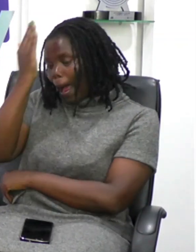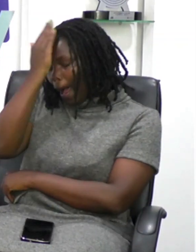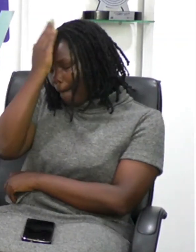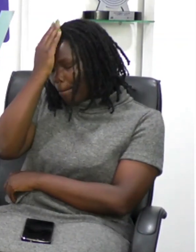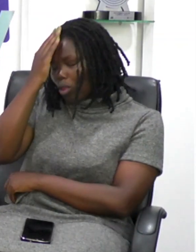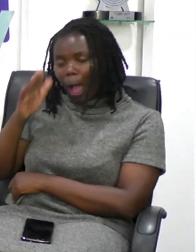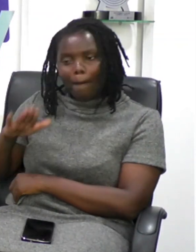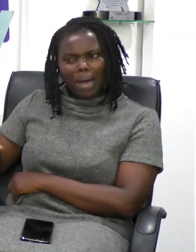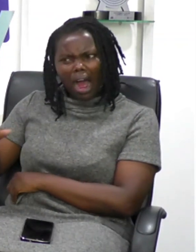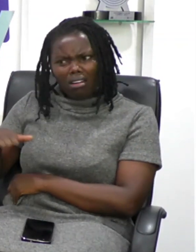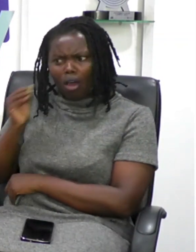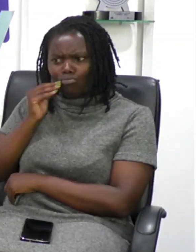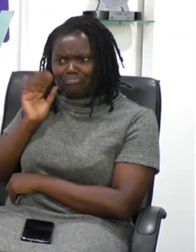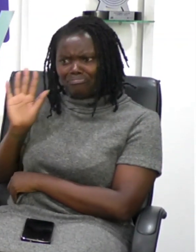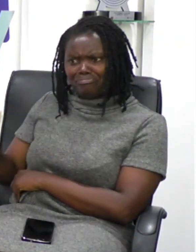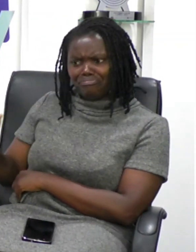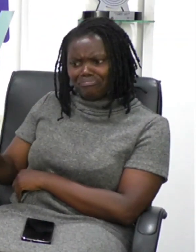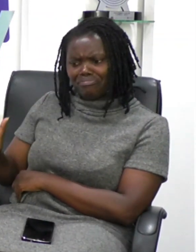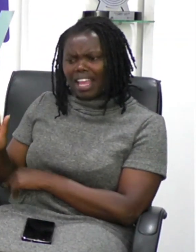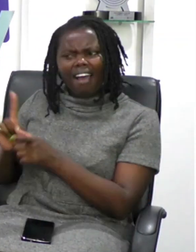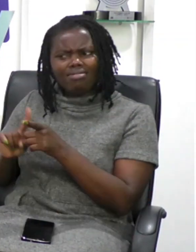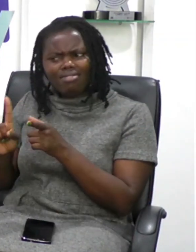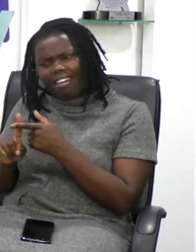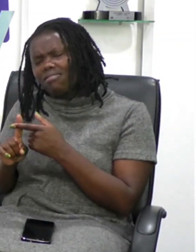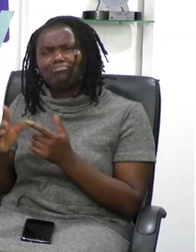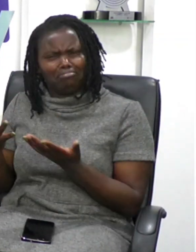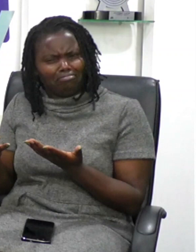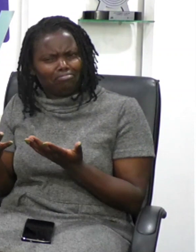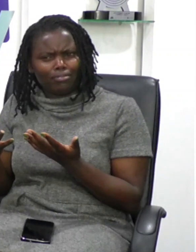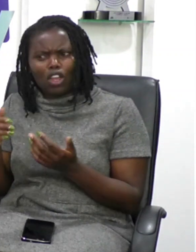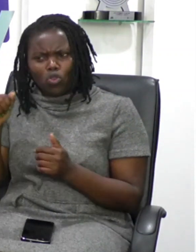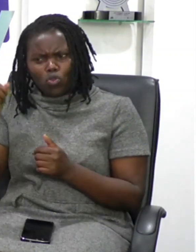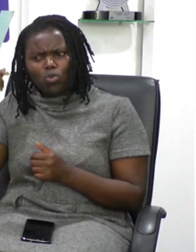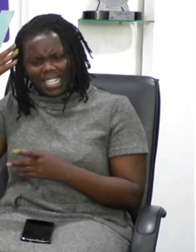Because you come from a humble background.